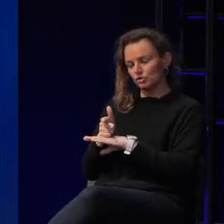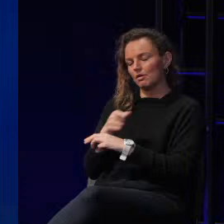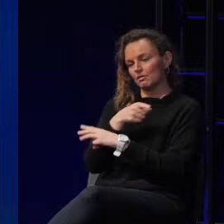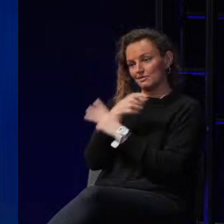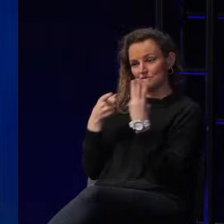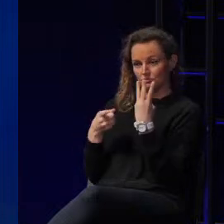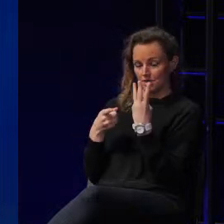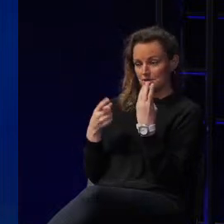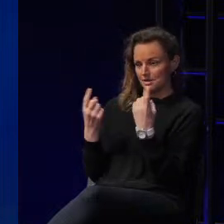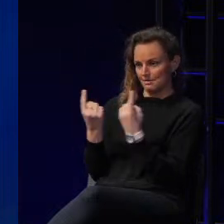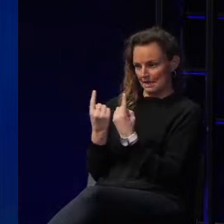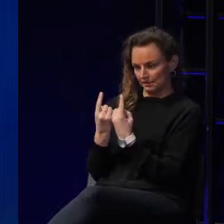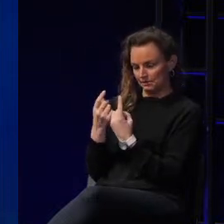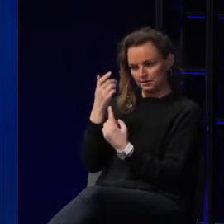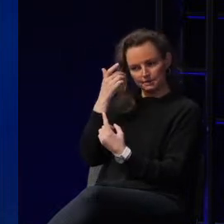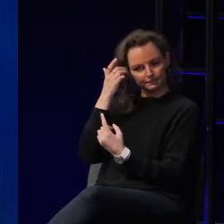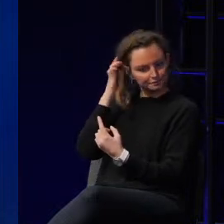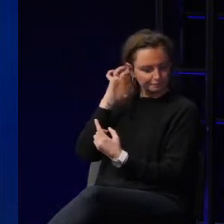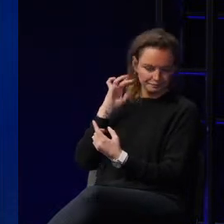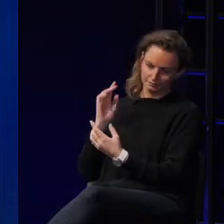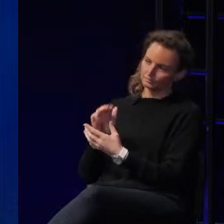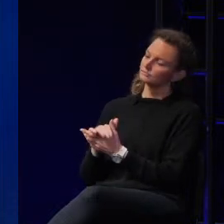like a